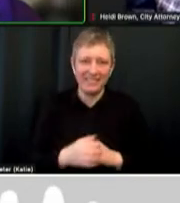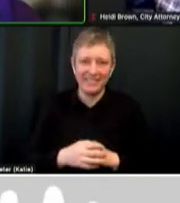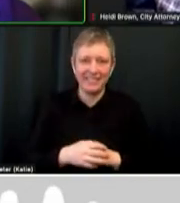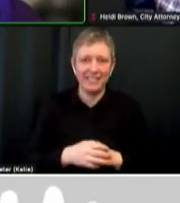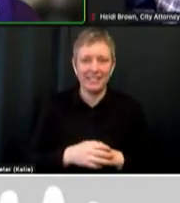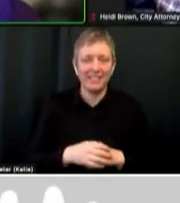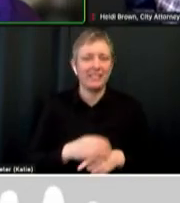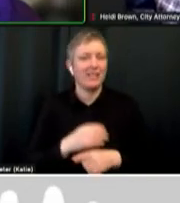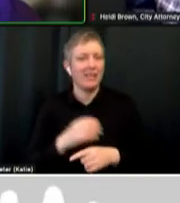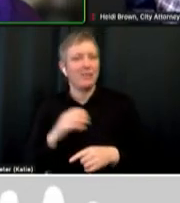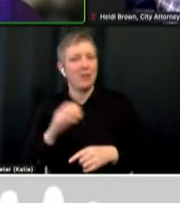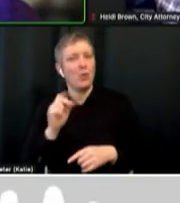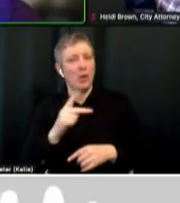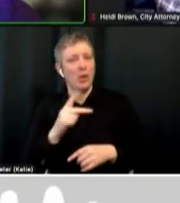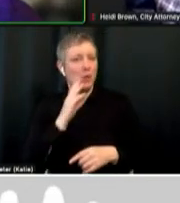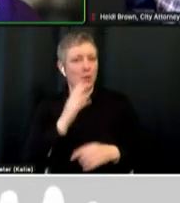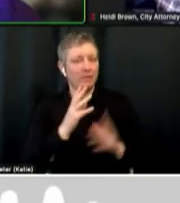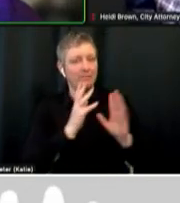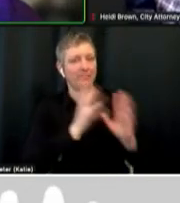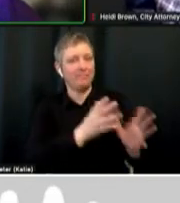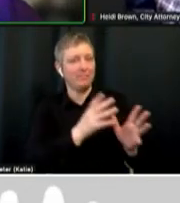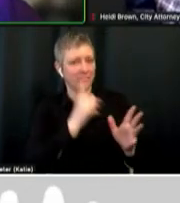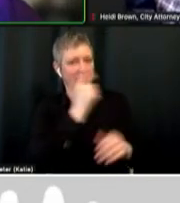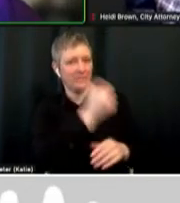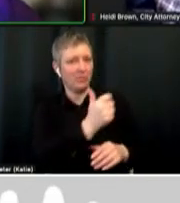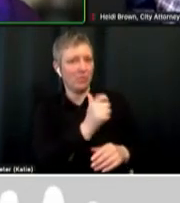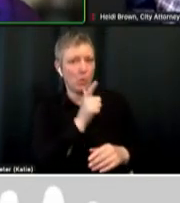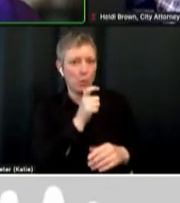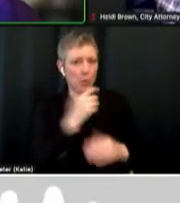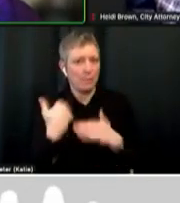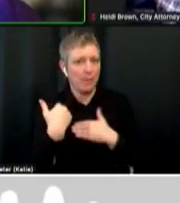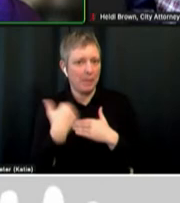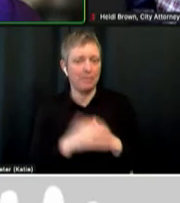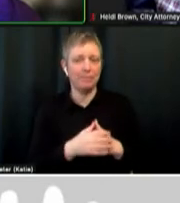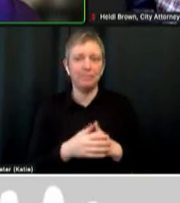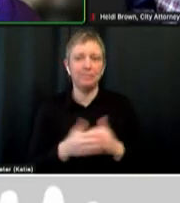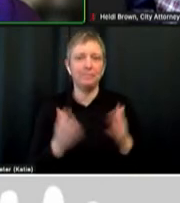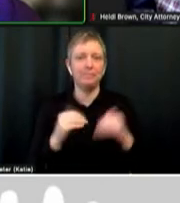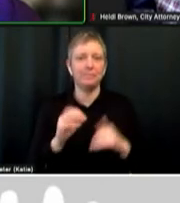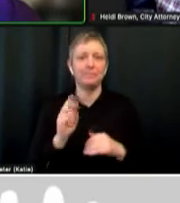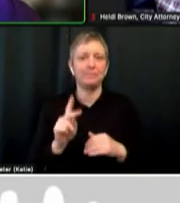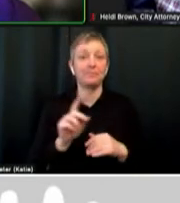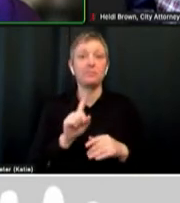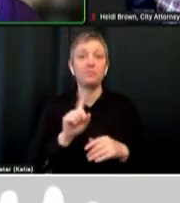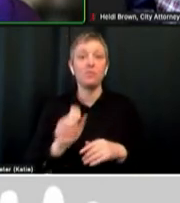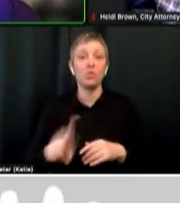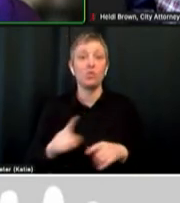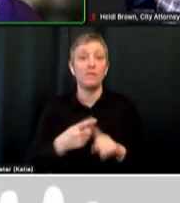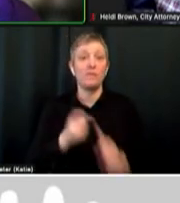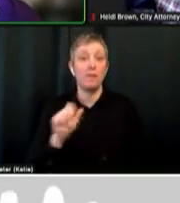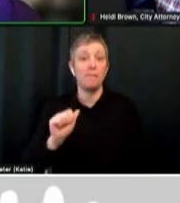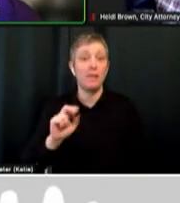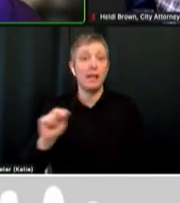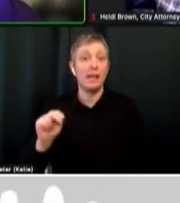that. There was a question from Ann. Ann, did you want to chime